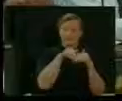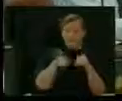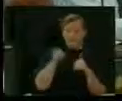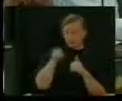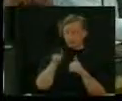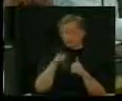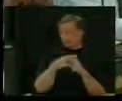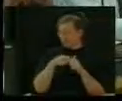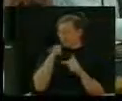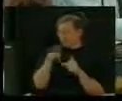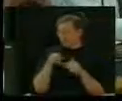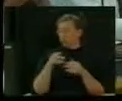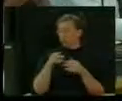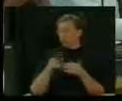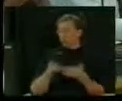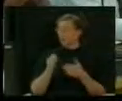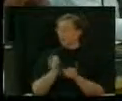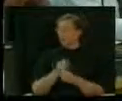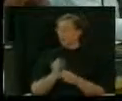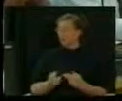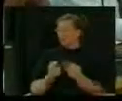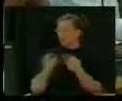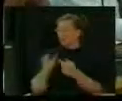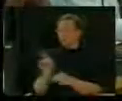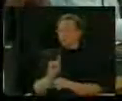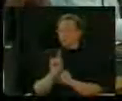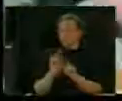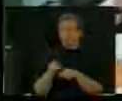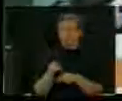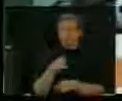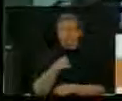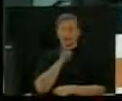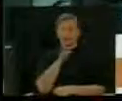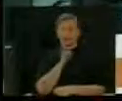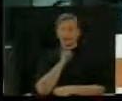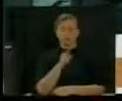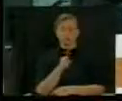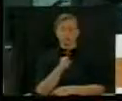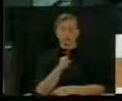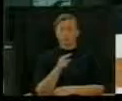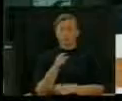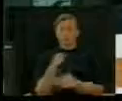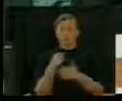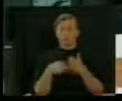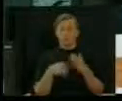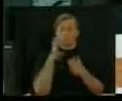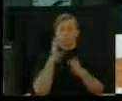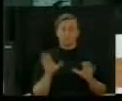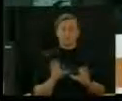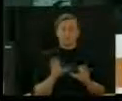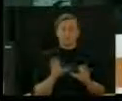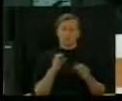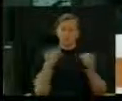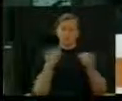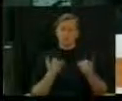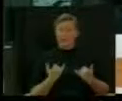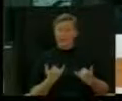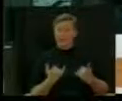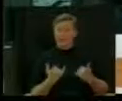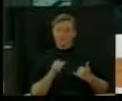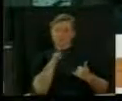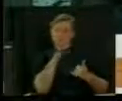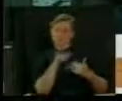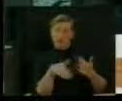And then once he sends them back to you, do you then make recommendations as to where they go from there? I'm